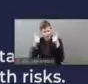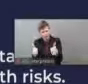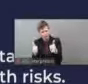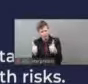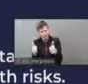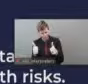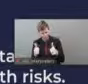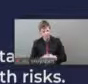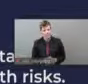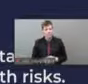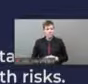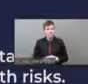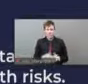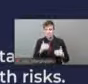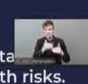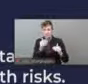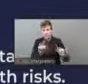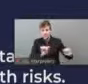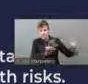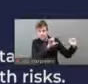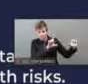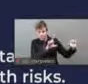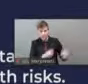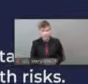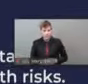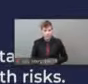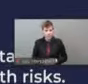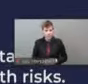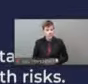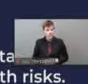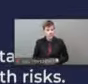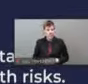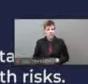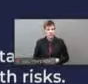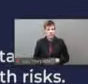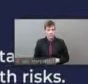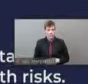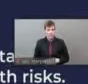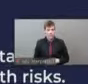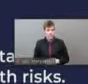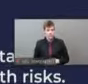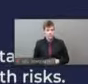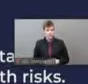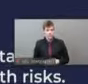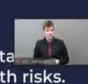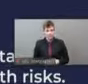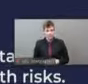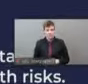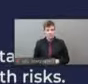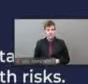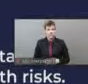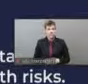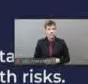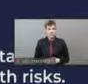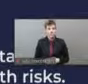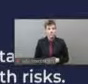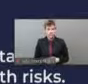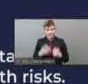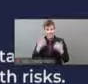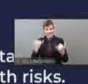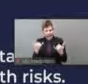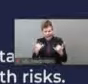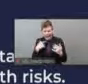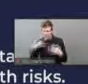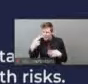All right, so I'm going to try to give, I am going to give because we've got a slide. Now that we've got 4 colors and each of